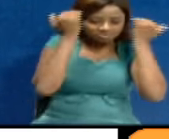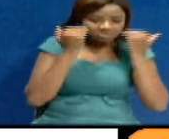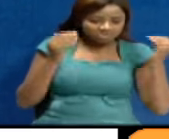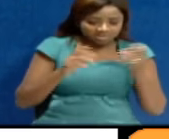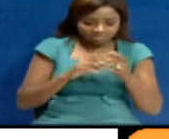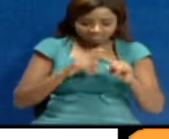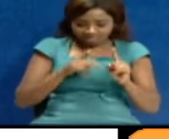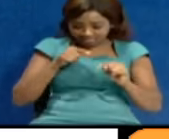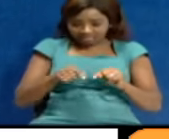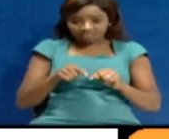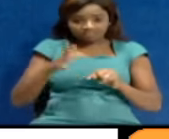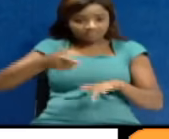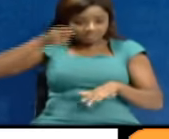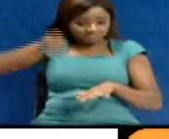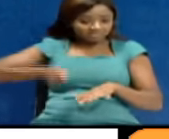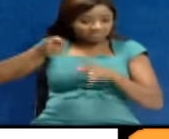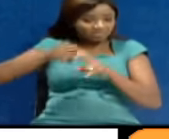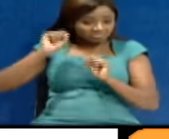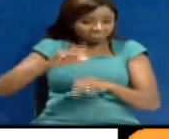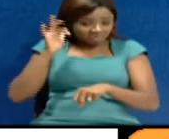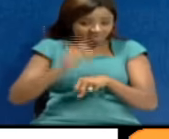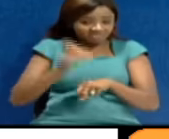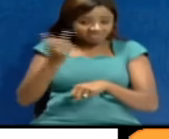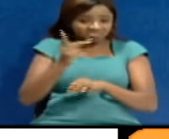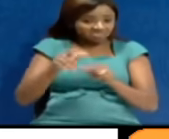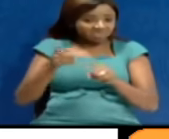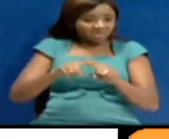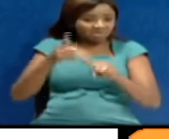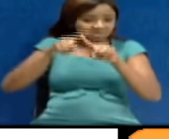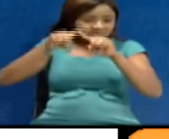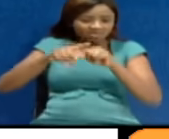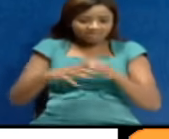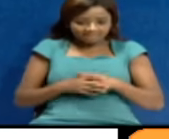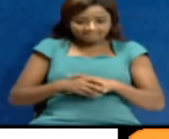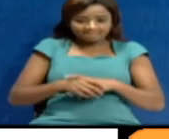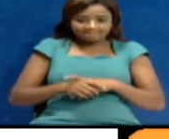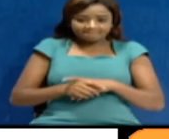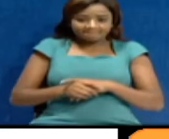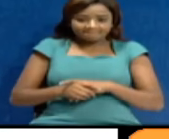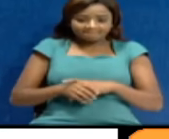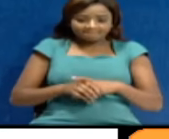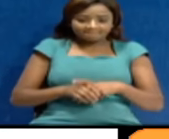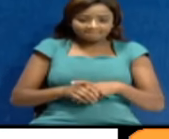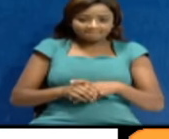Could a ruling like this further sour the relationship between those two arms of government? I think a ruling like this one